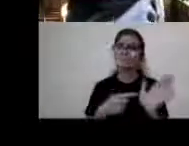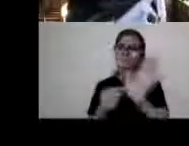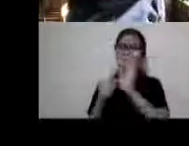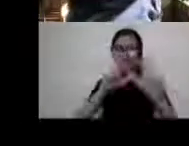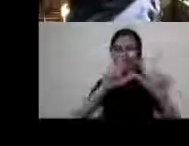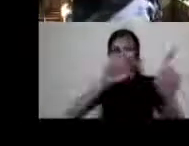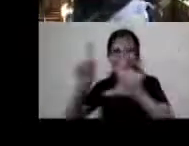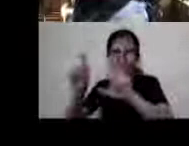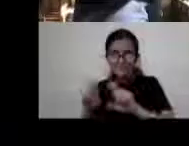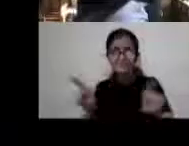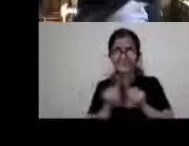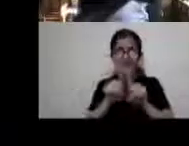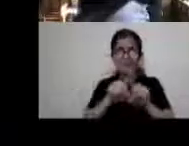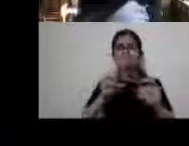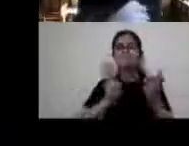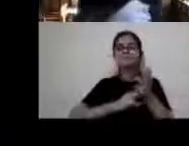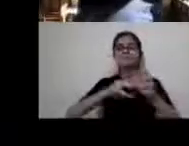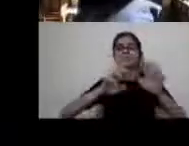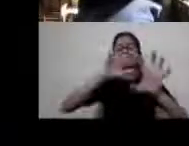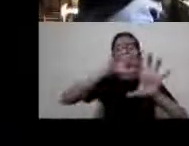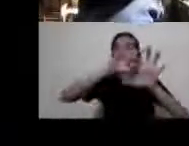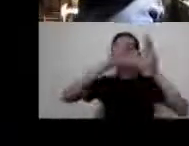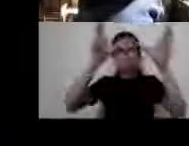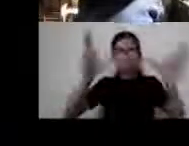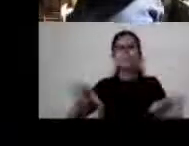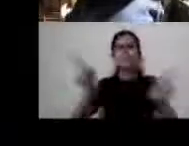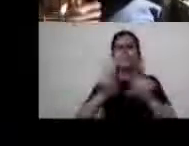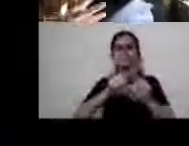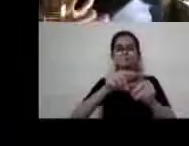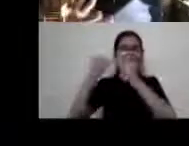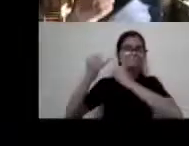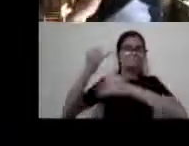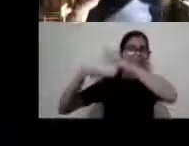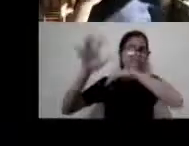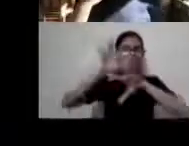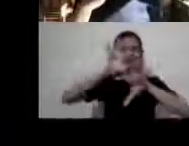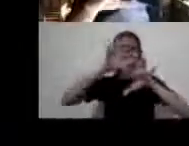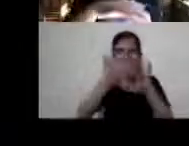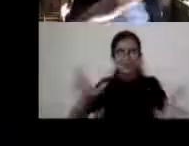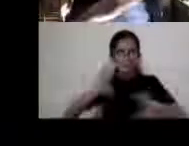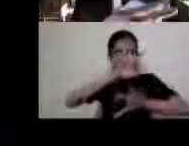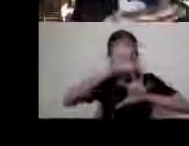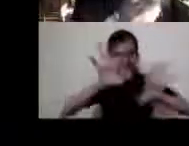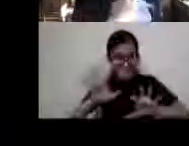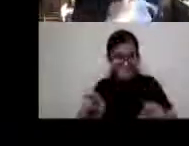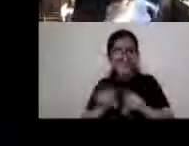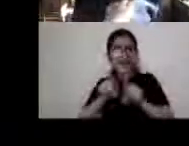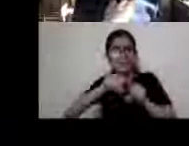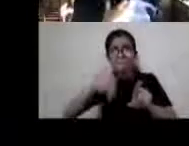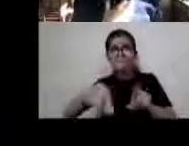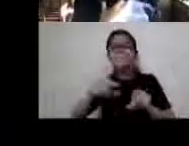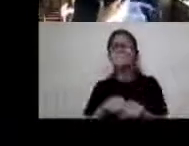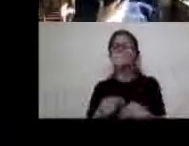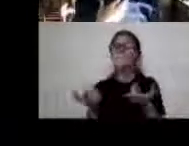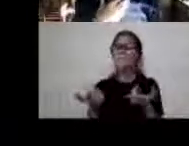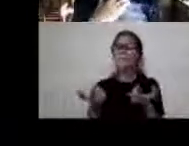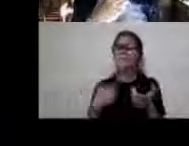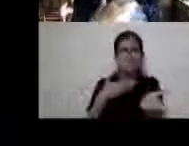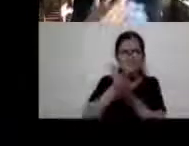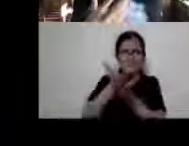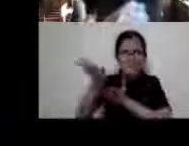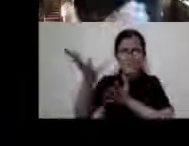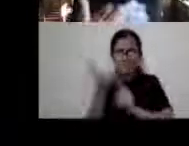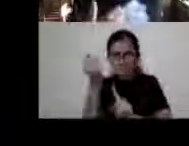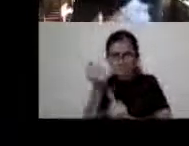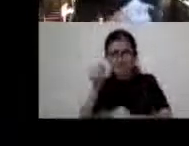from the Jewish Museum in Berlin, where we are, for example, then not only we're doing the wayfinding system,